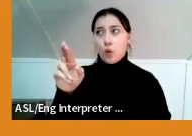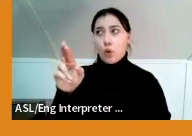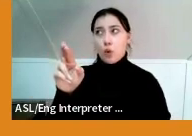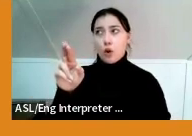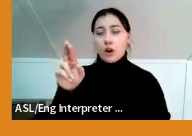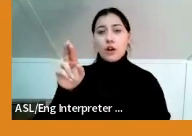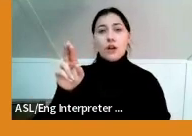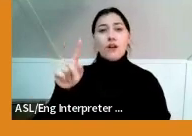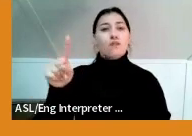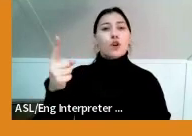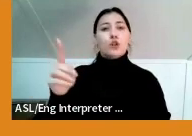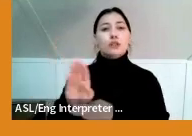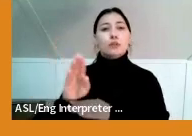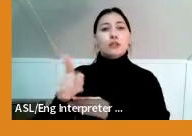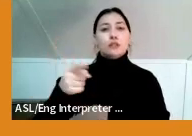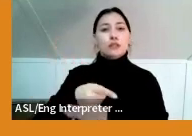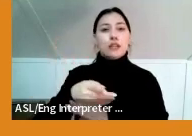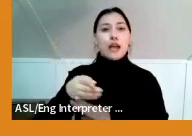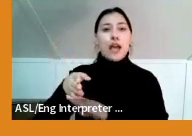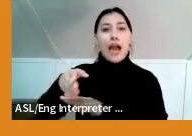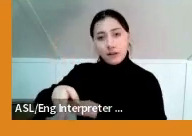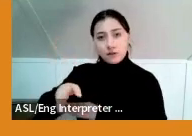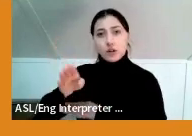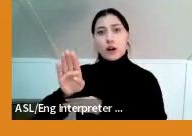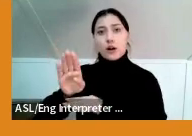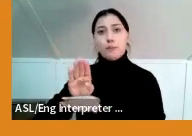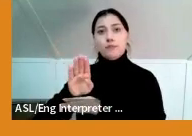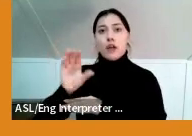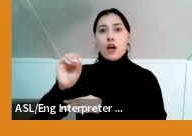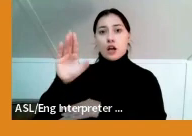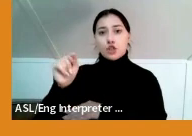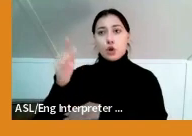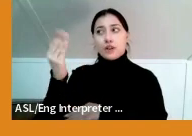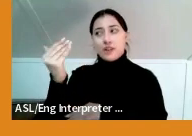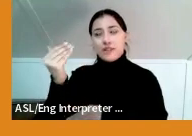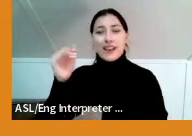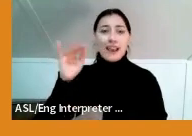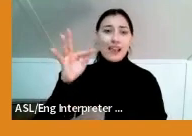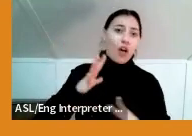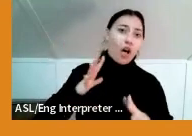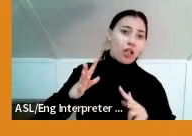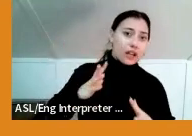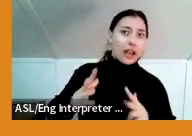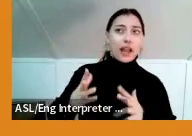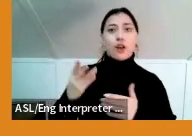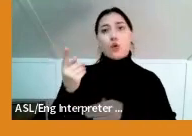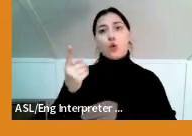first business day following the 15th if that's a holiday or a weekend.